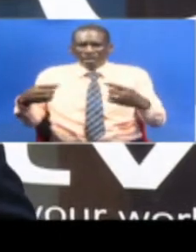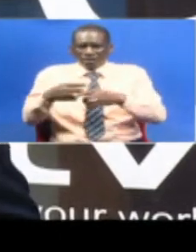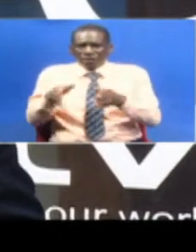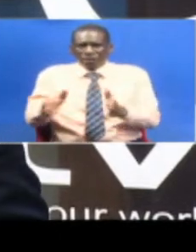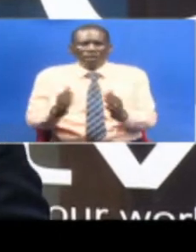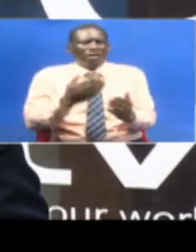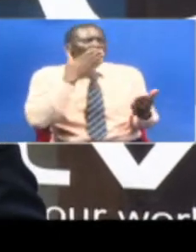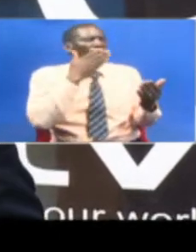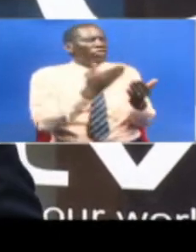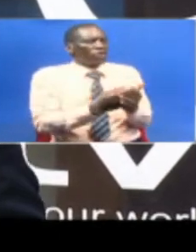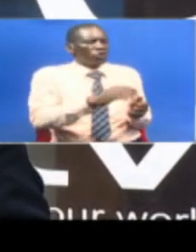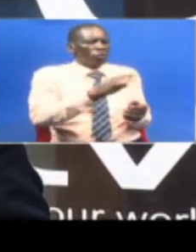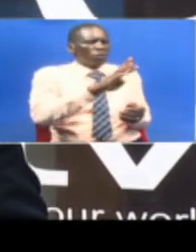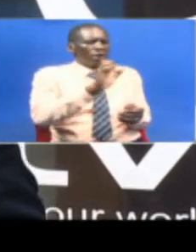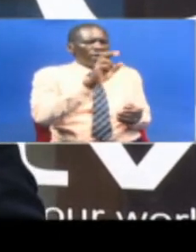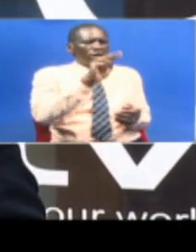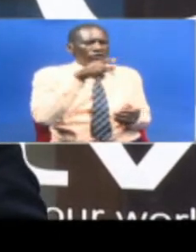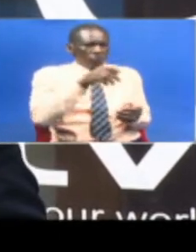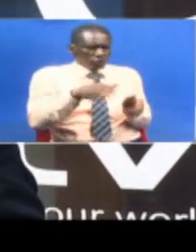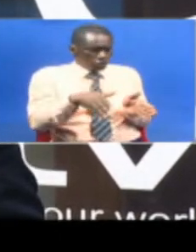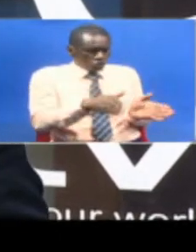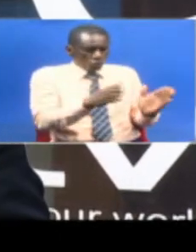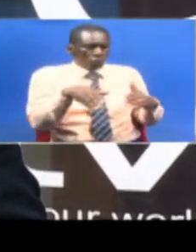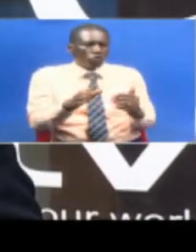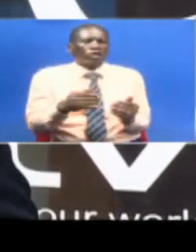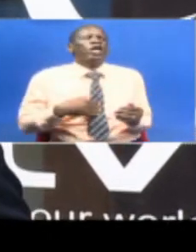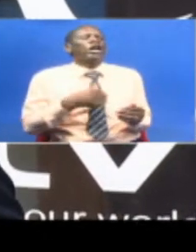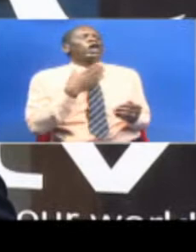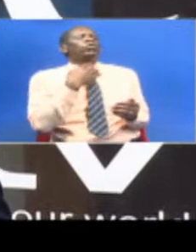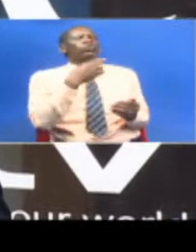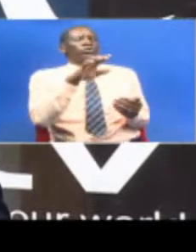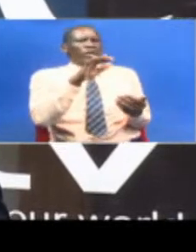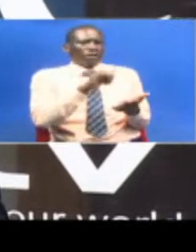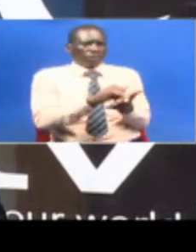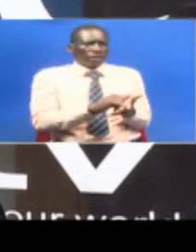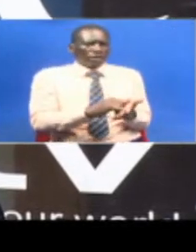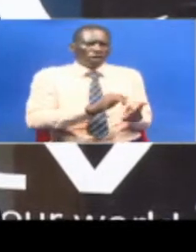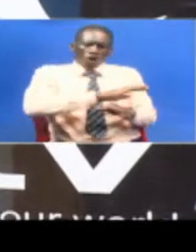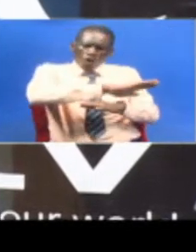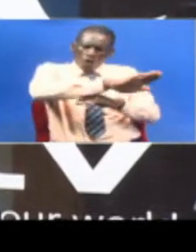this opportunity. I'd like to say that every case